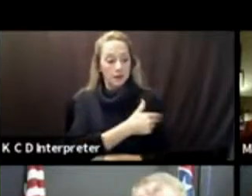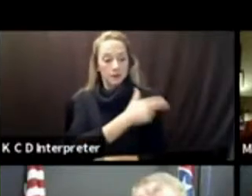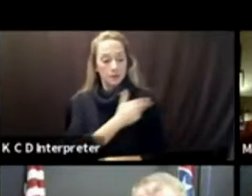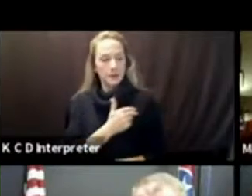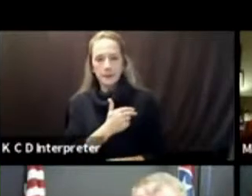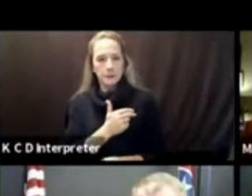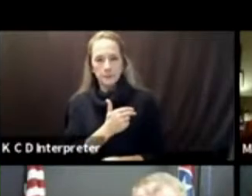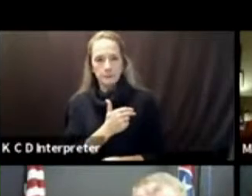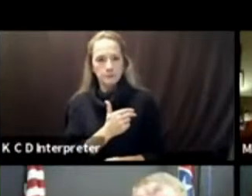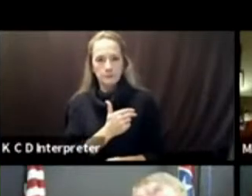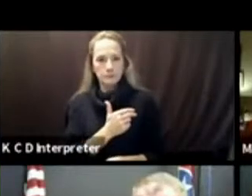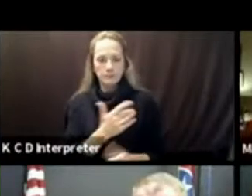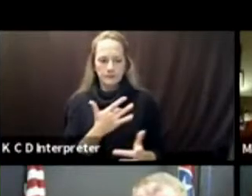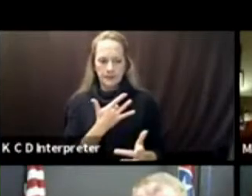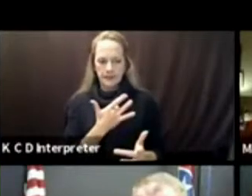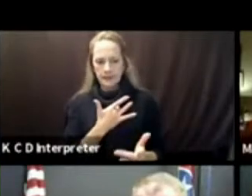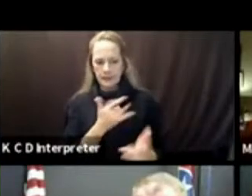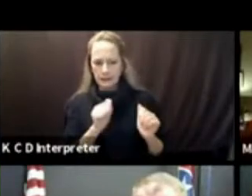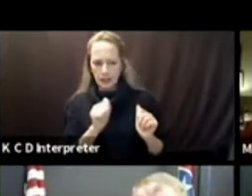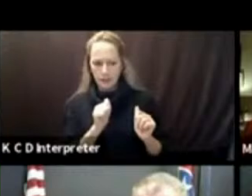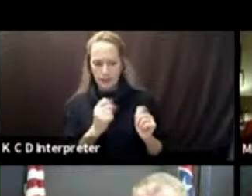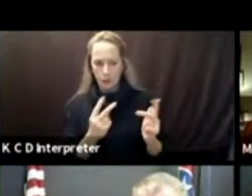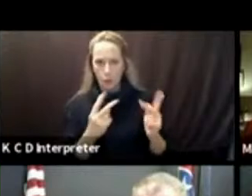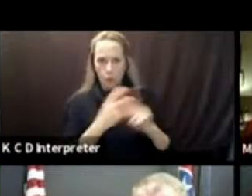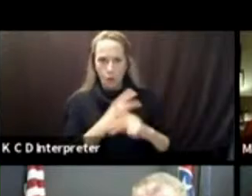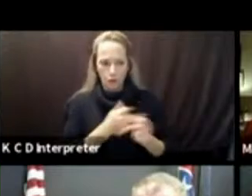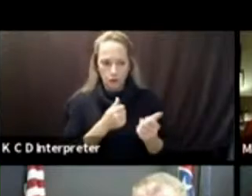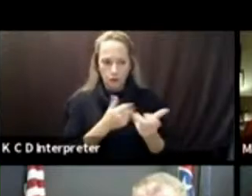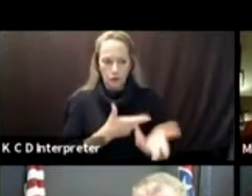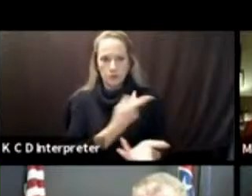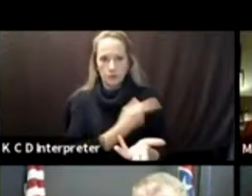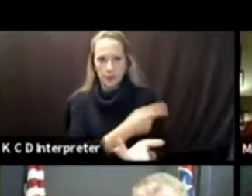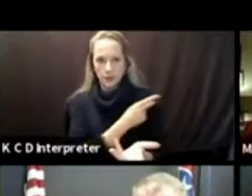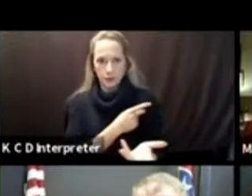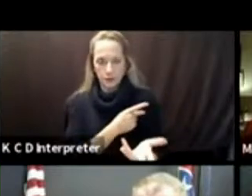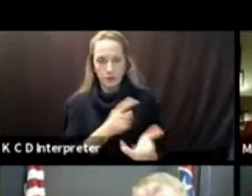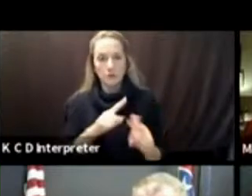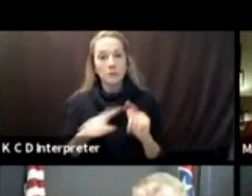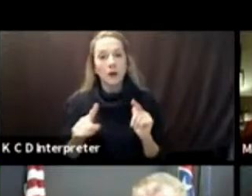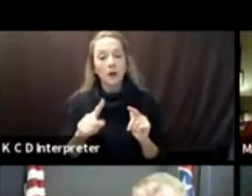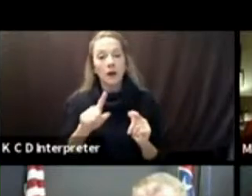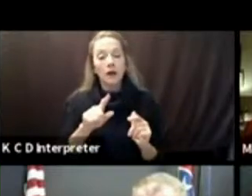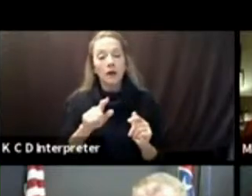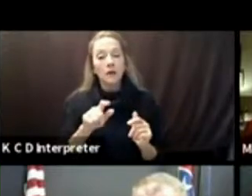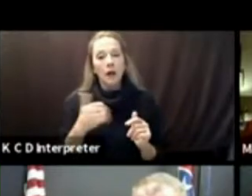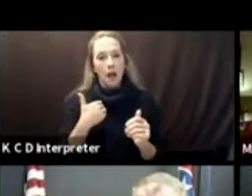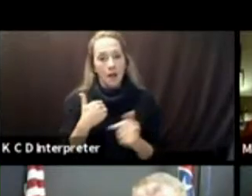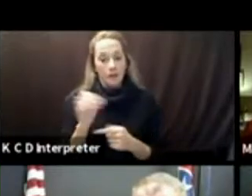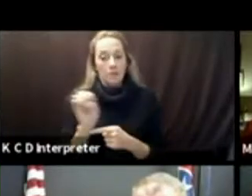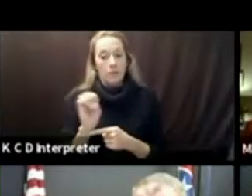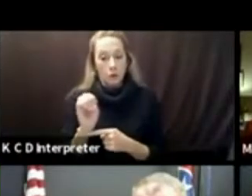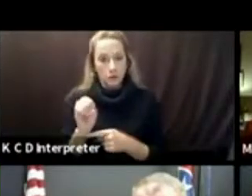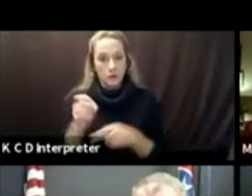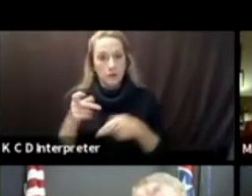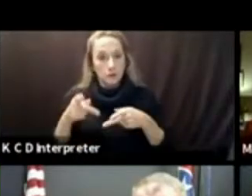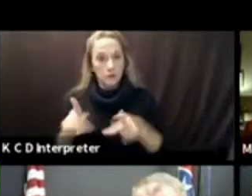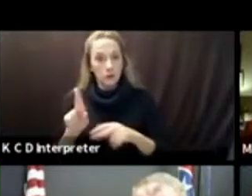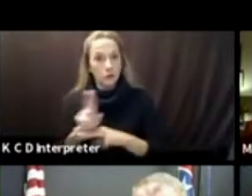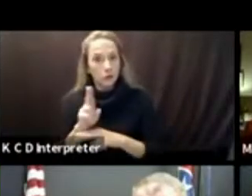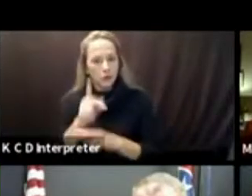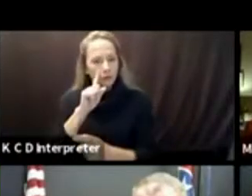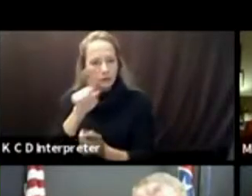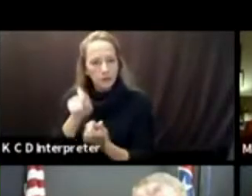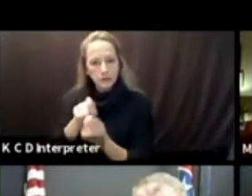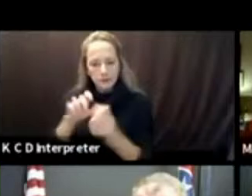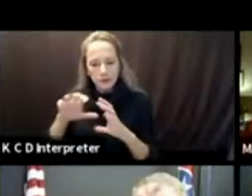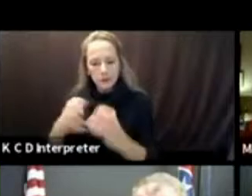make patients worse. But the idea is that there are, in the emergency use authorization, specific populations of patients that